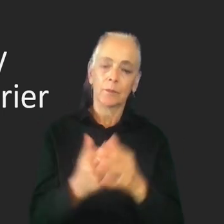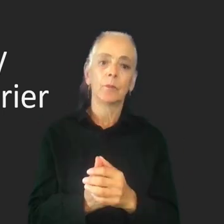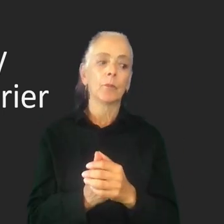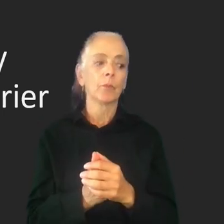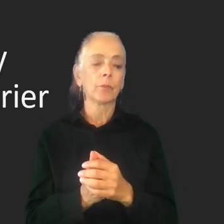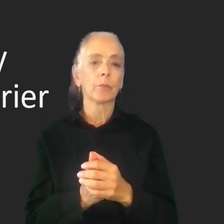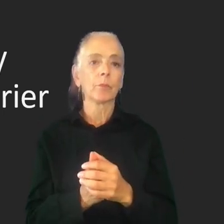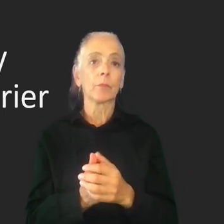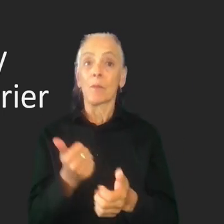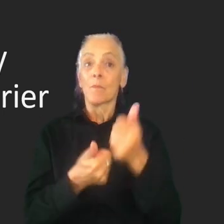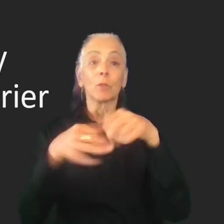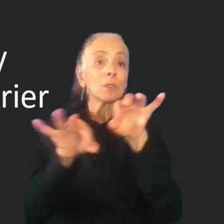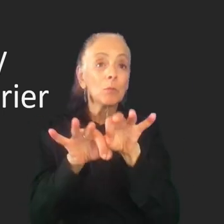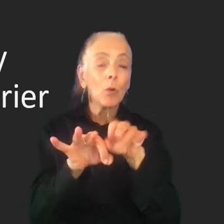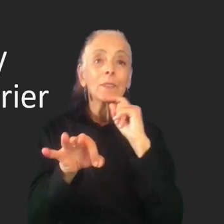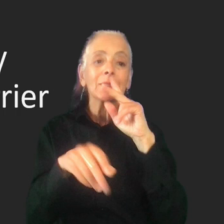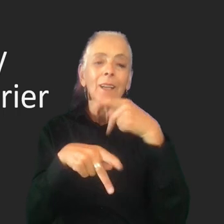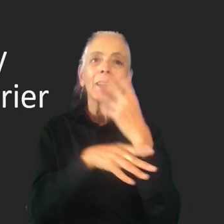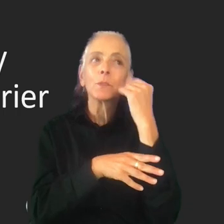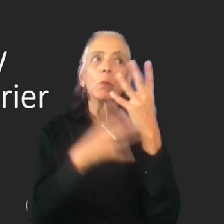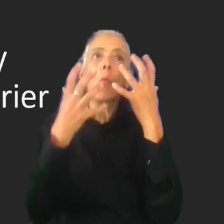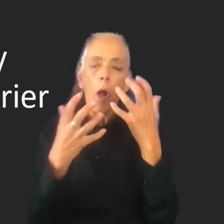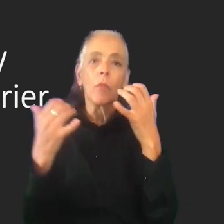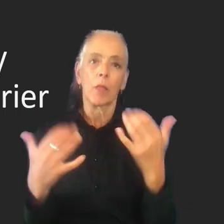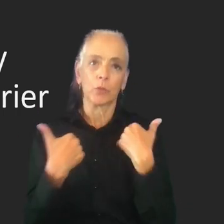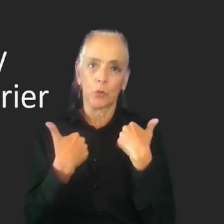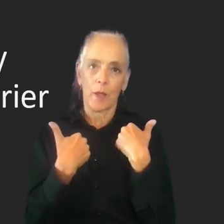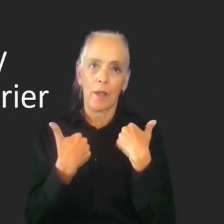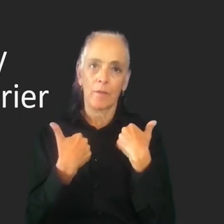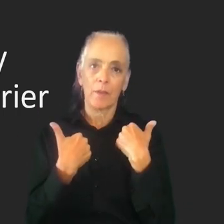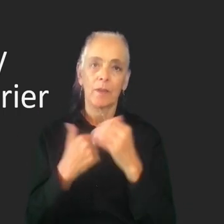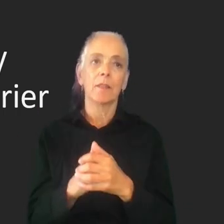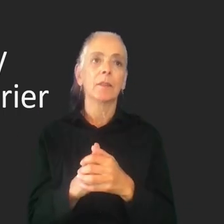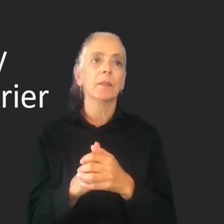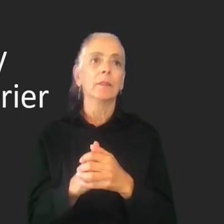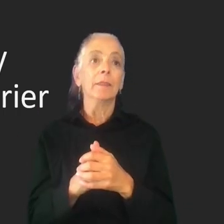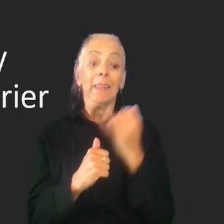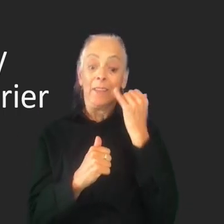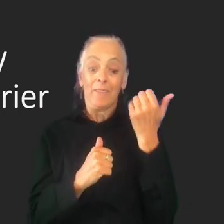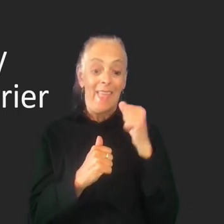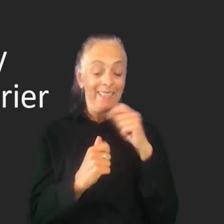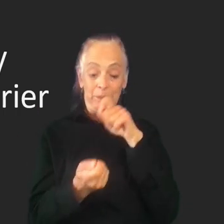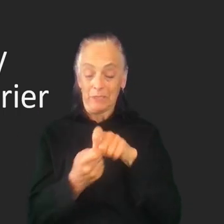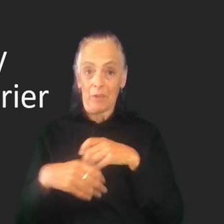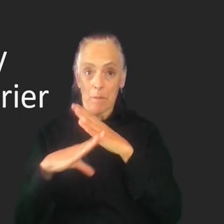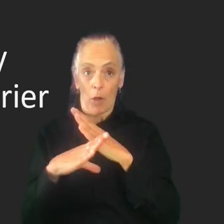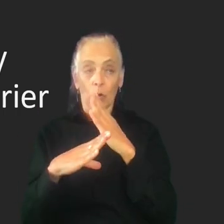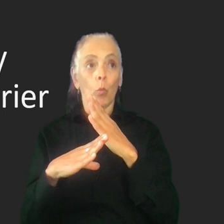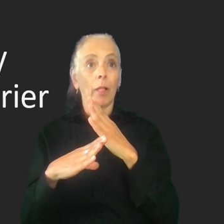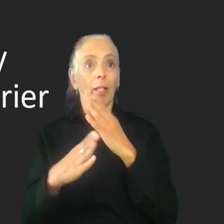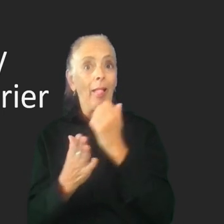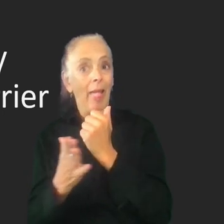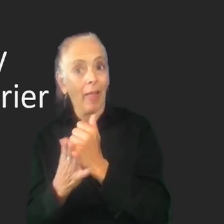what really matters is the kind of experience that we want our players to have and whether any given barrier either enables or